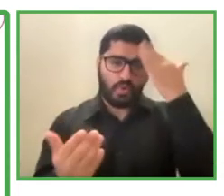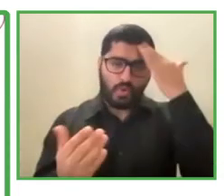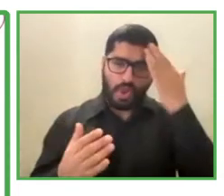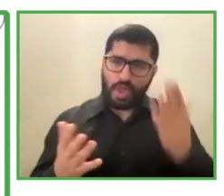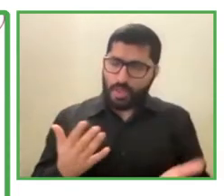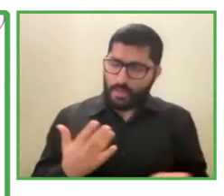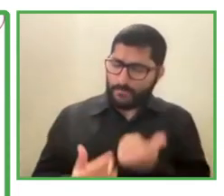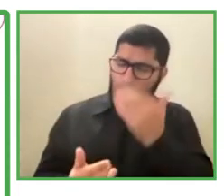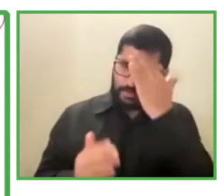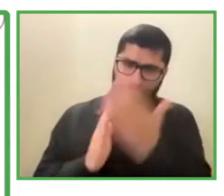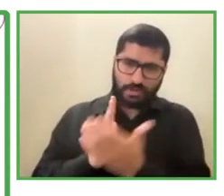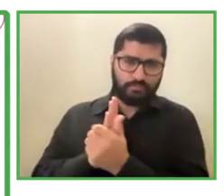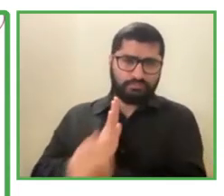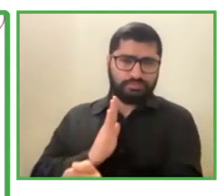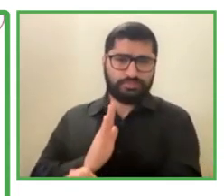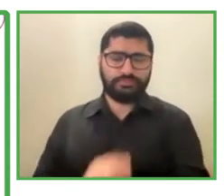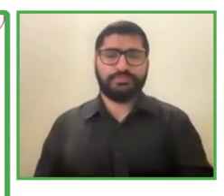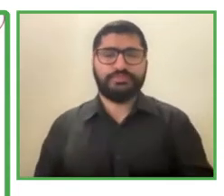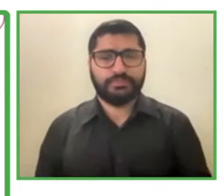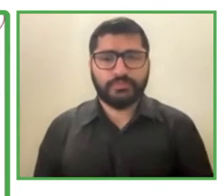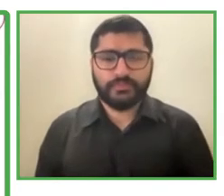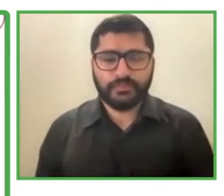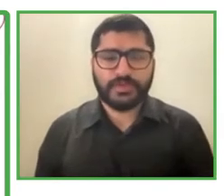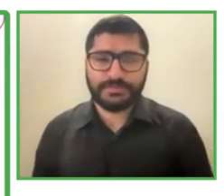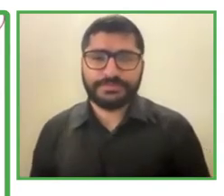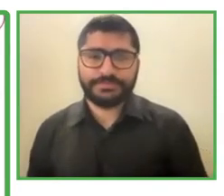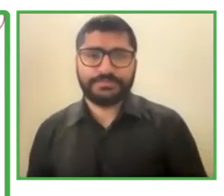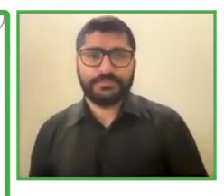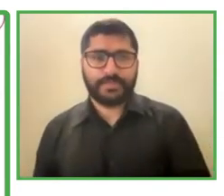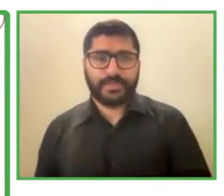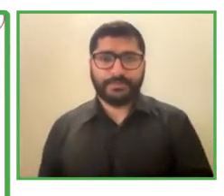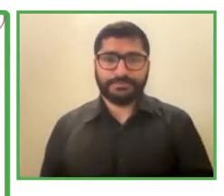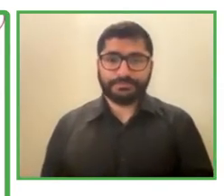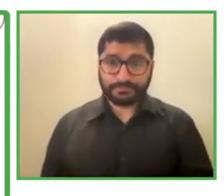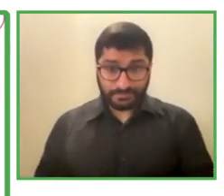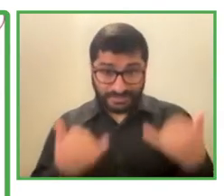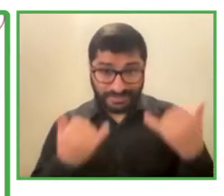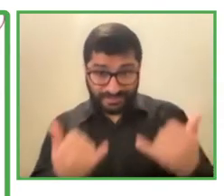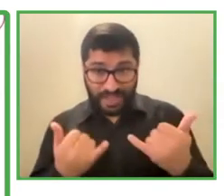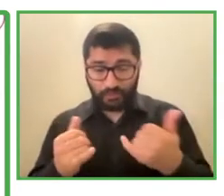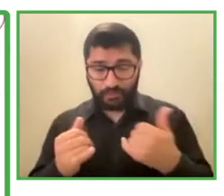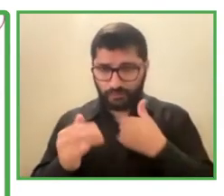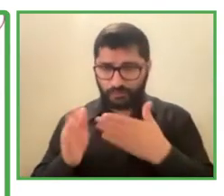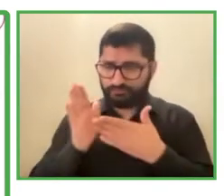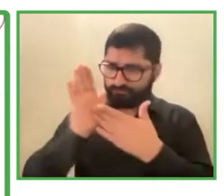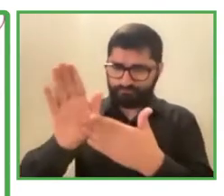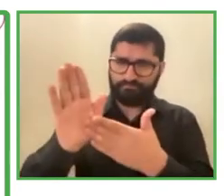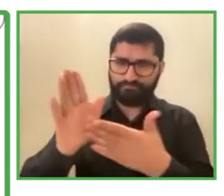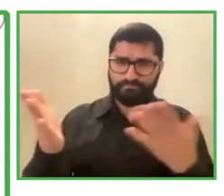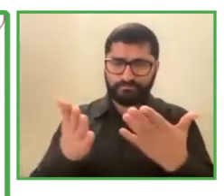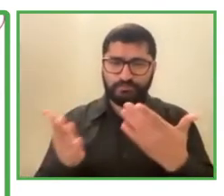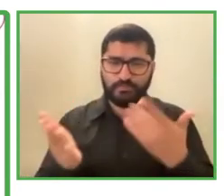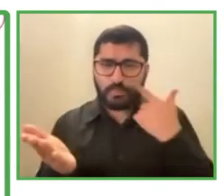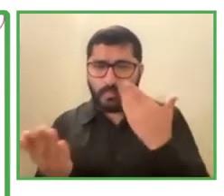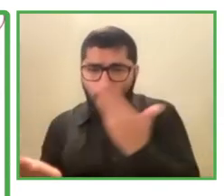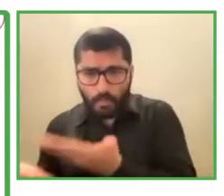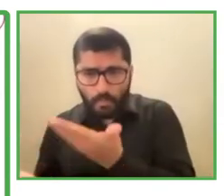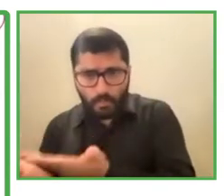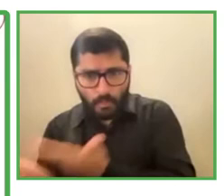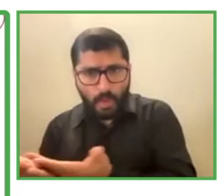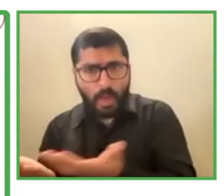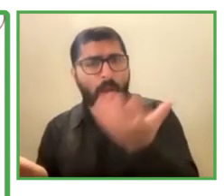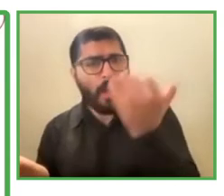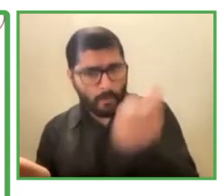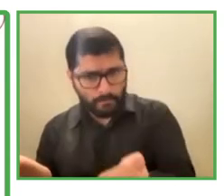So to demonstrate the power of the eye tool, I want